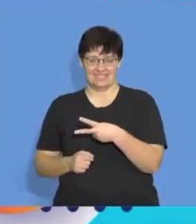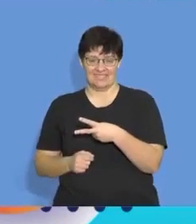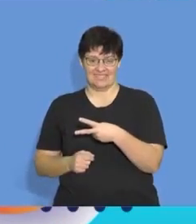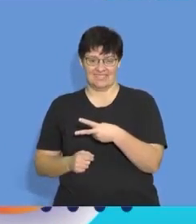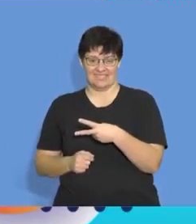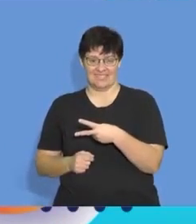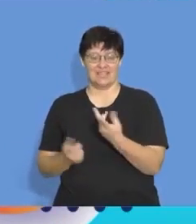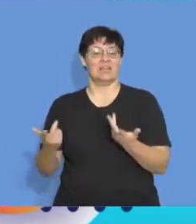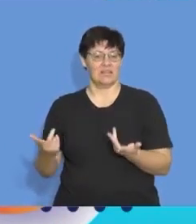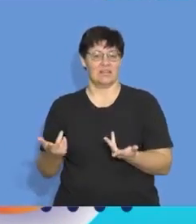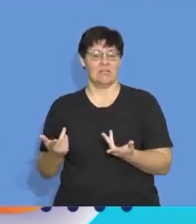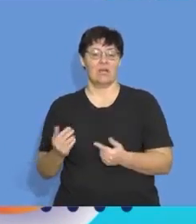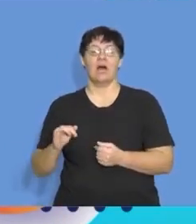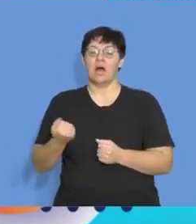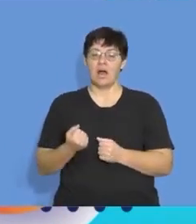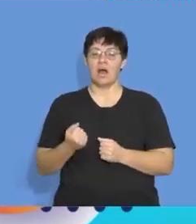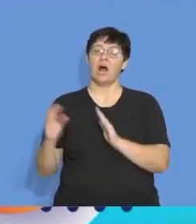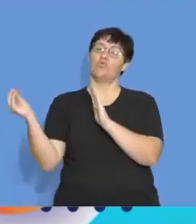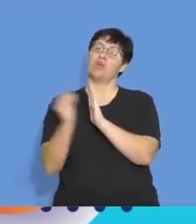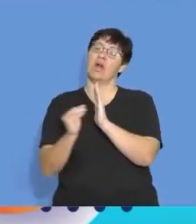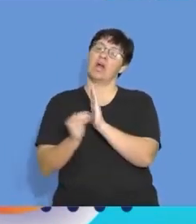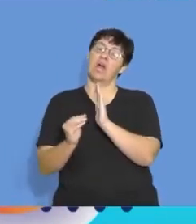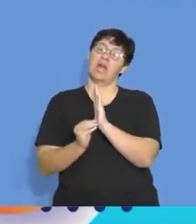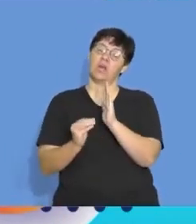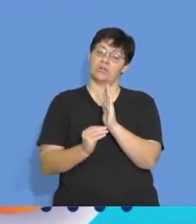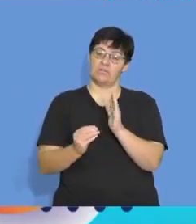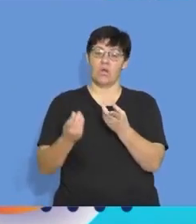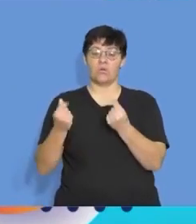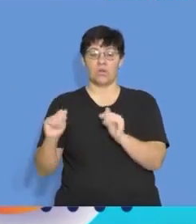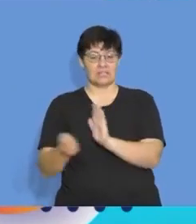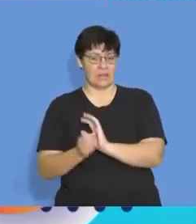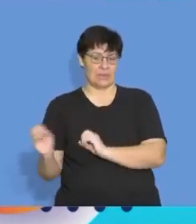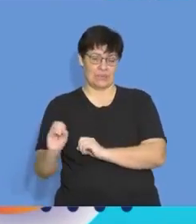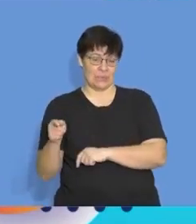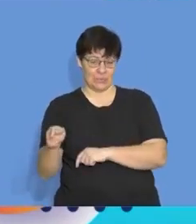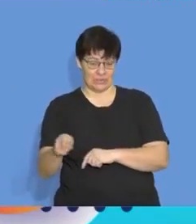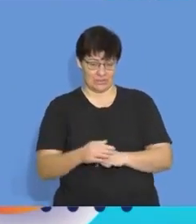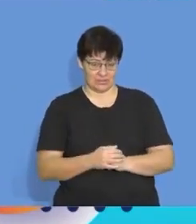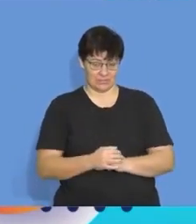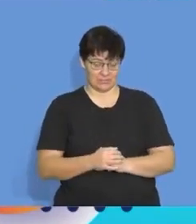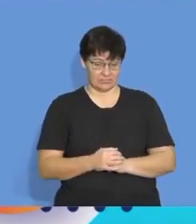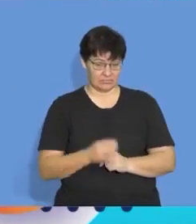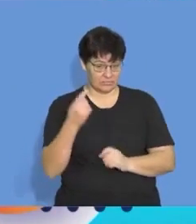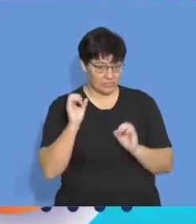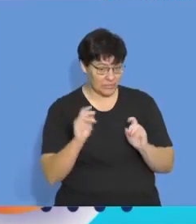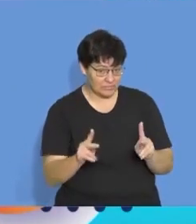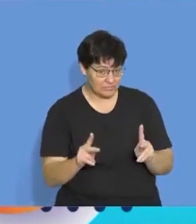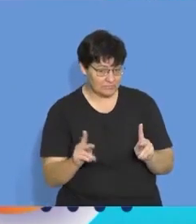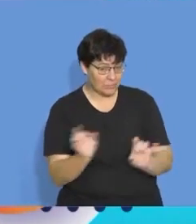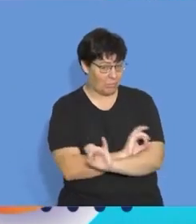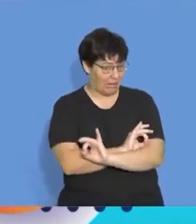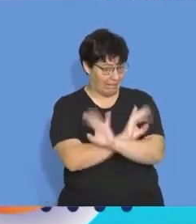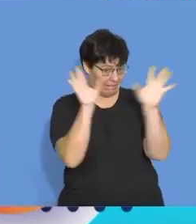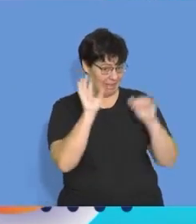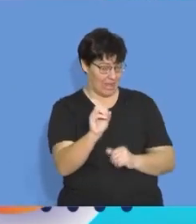You're not keeping a record of the cost of sale. Right, I hope that's crystal